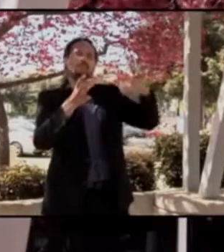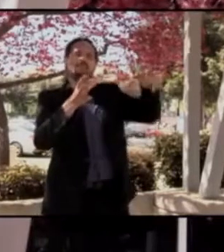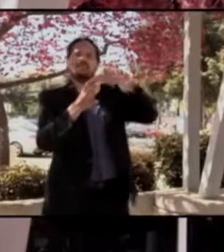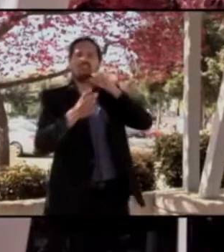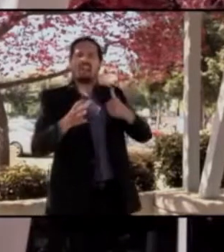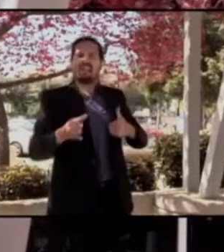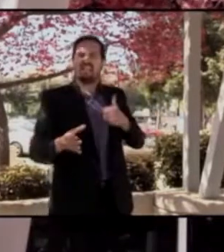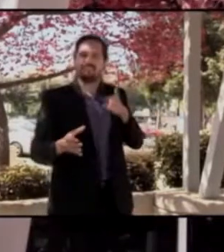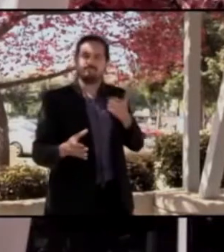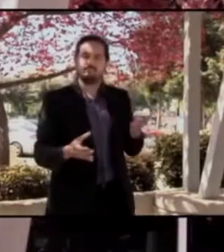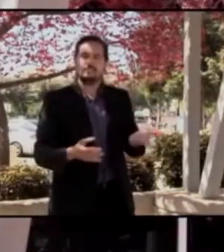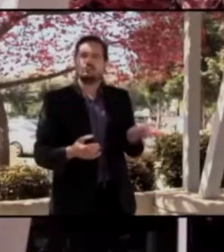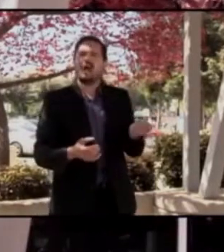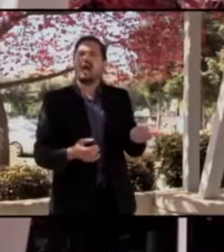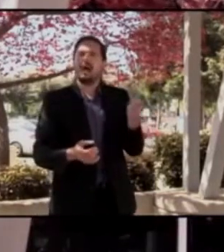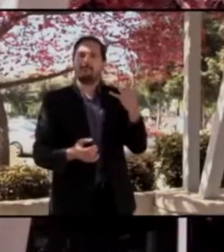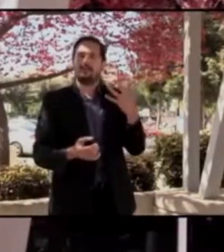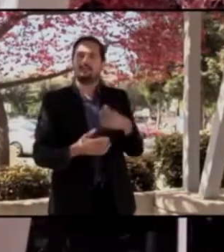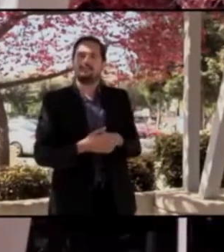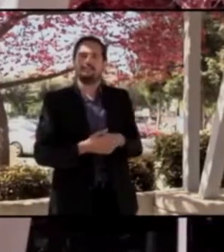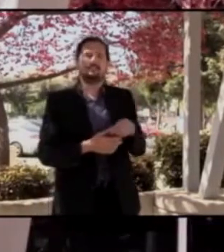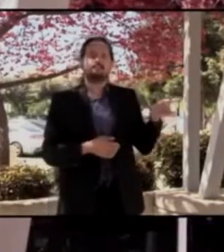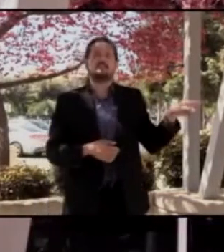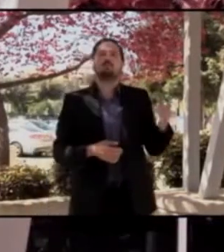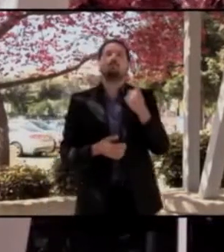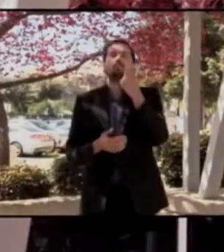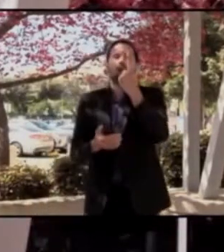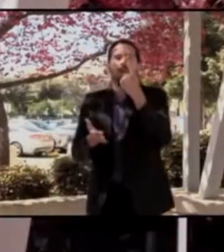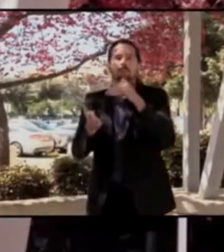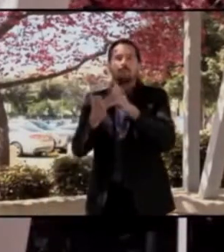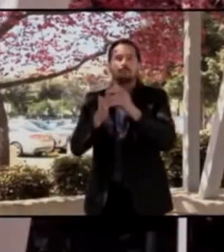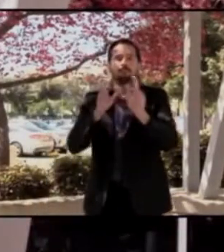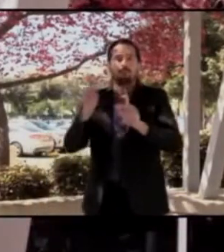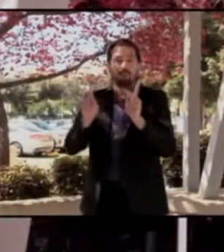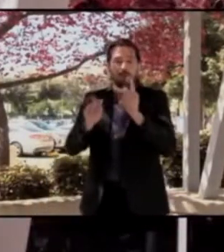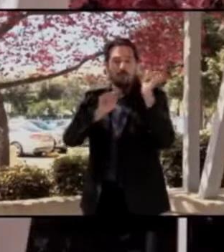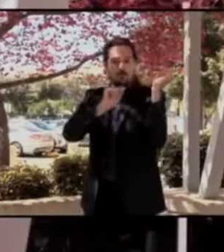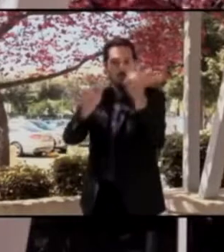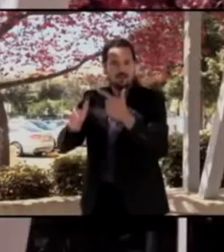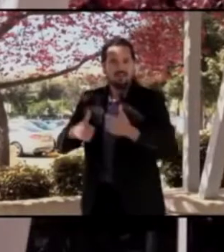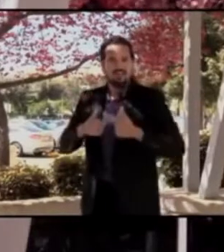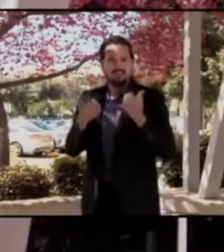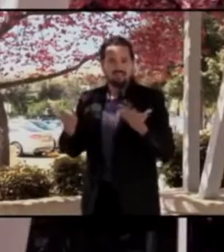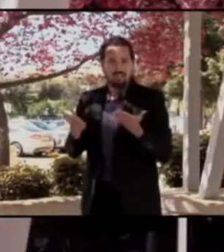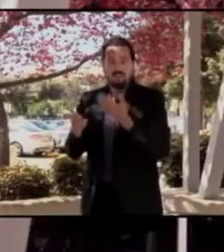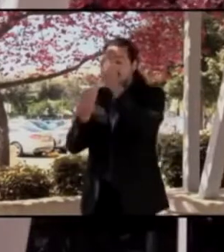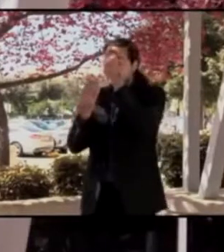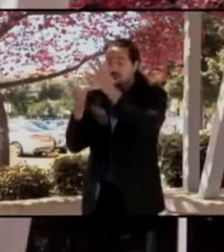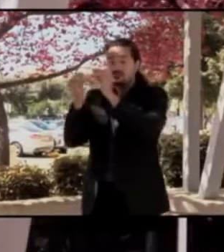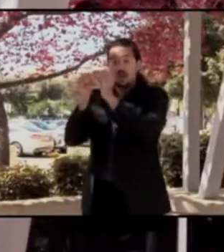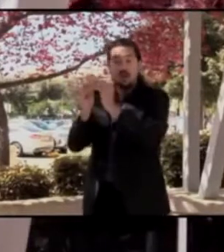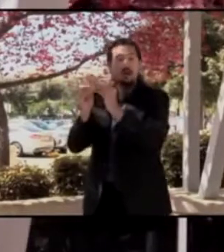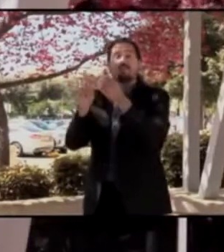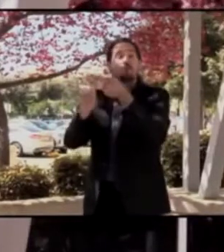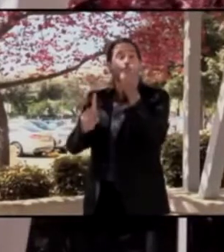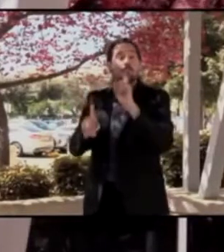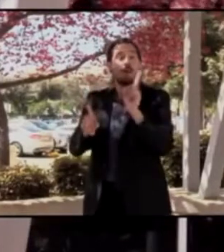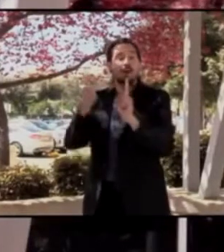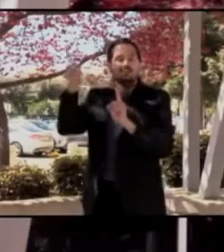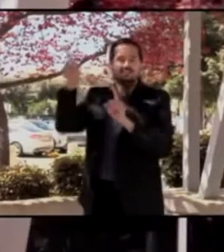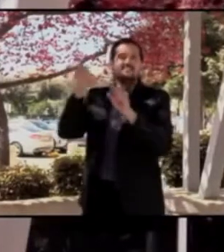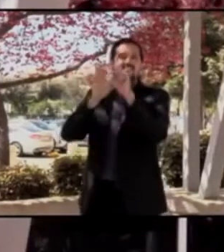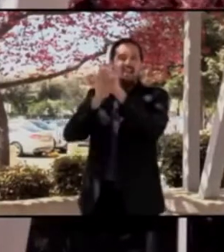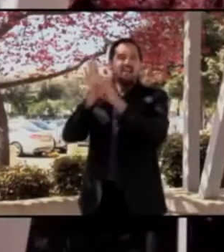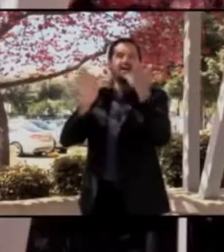1 million doses among people living in the county because these data come from the state immunization registry. They're